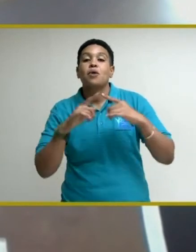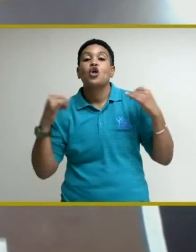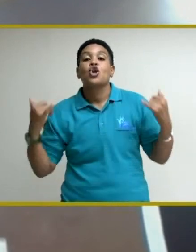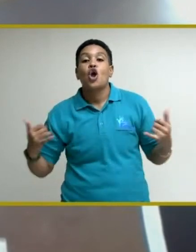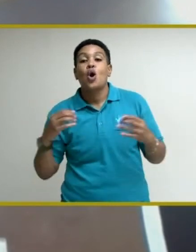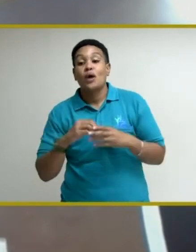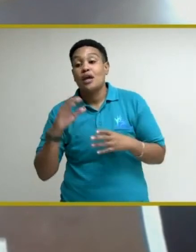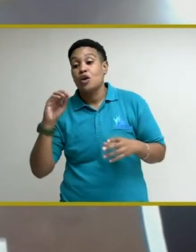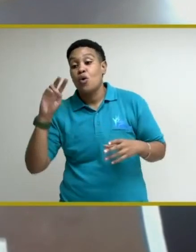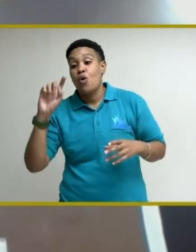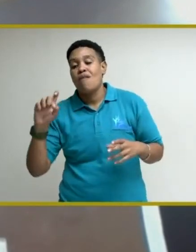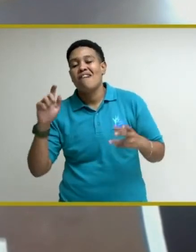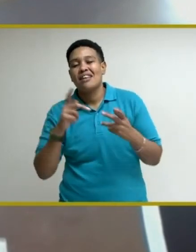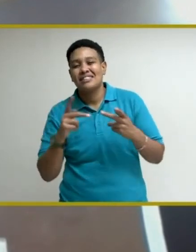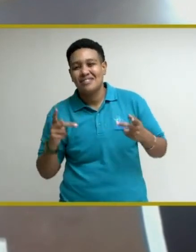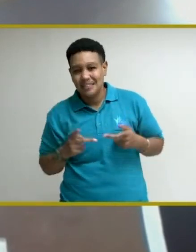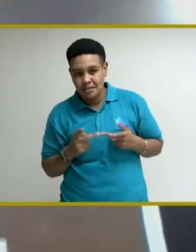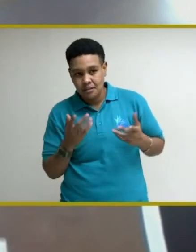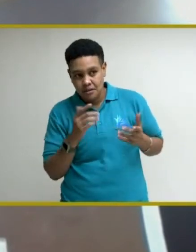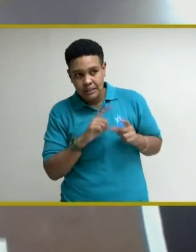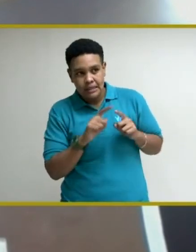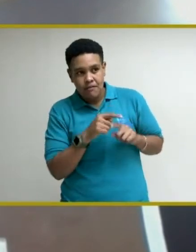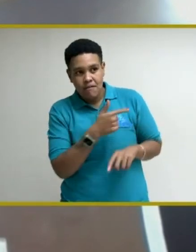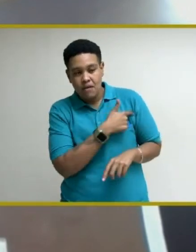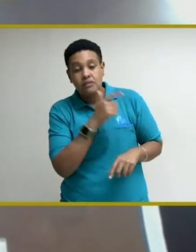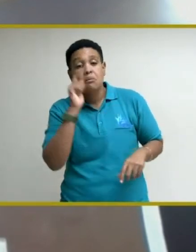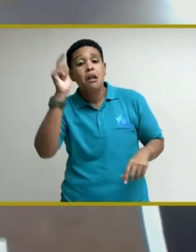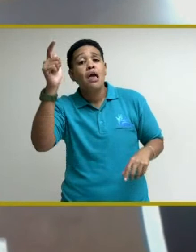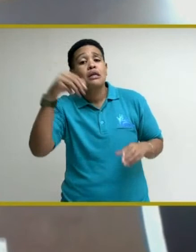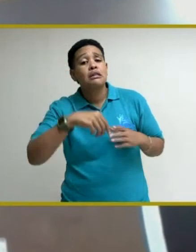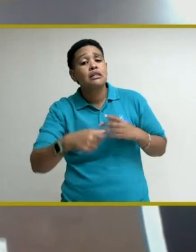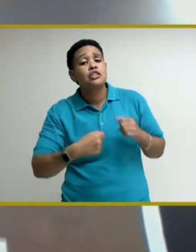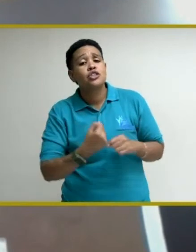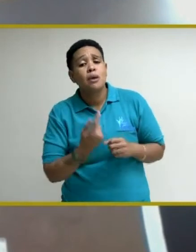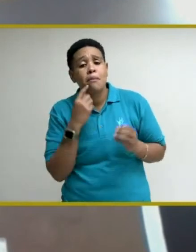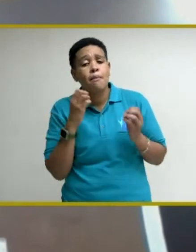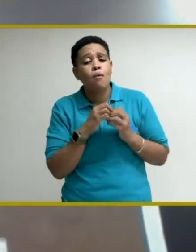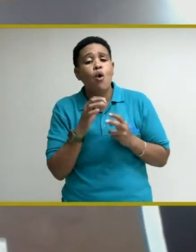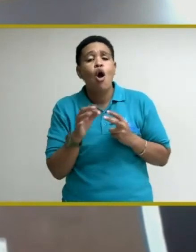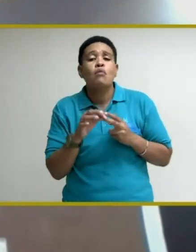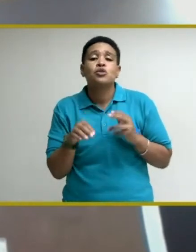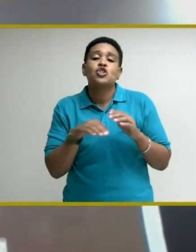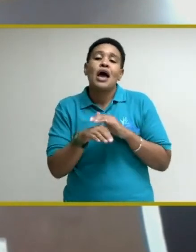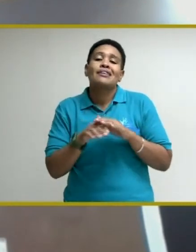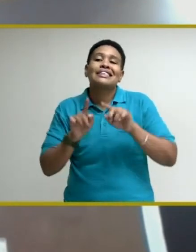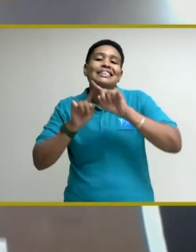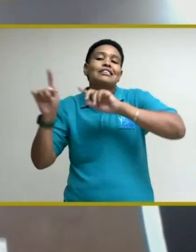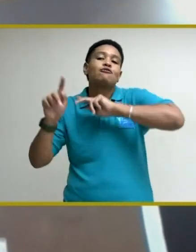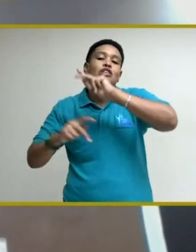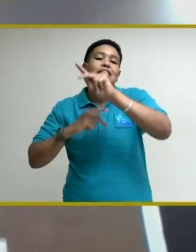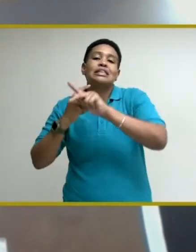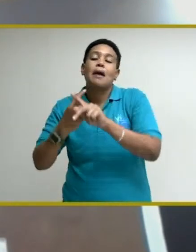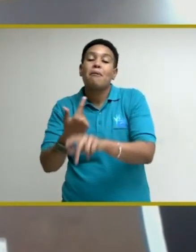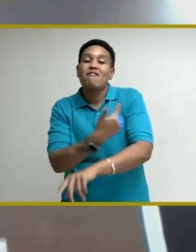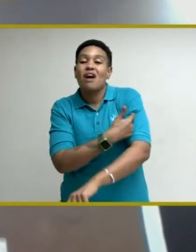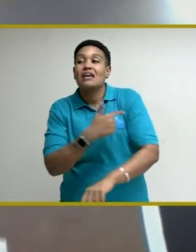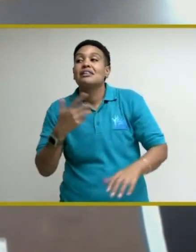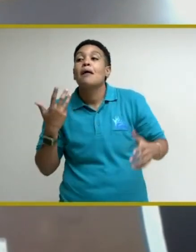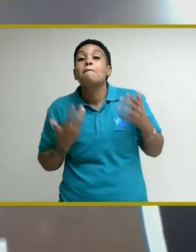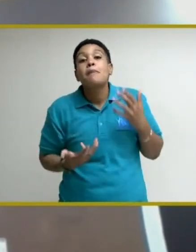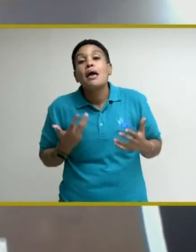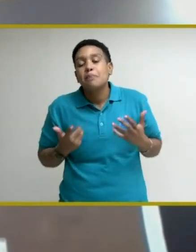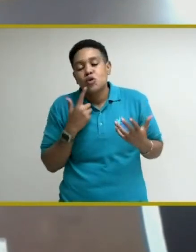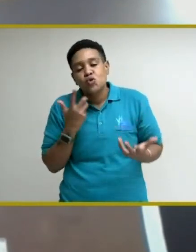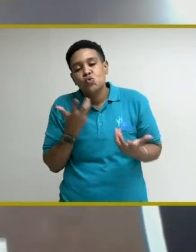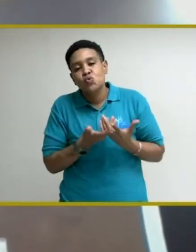COVAX facility, we may have options later on in the year to access other vaccines that may be